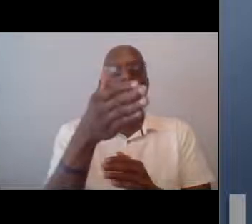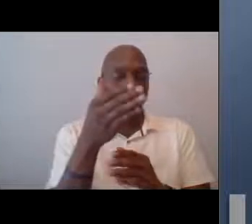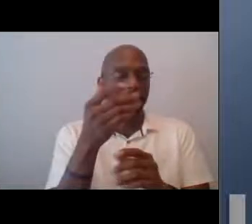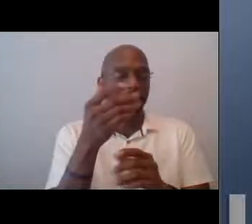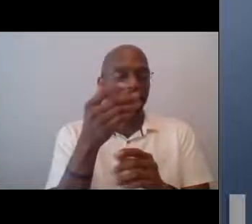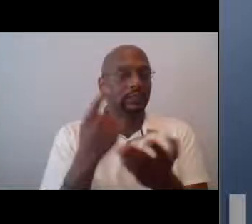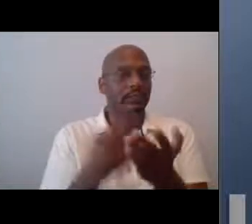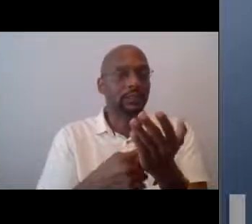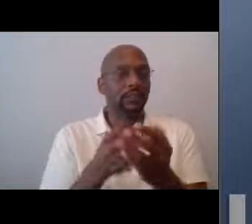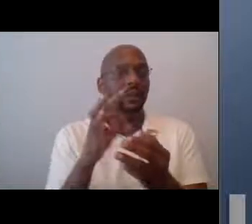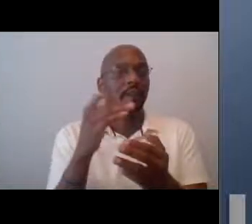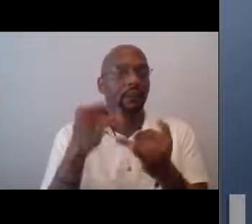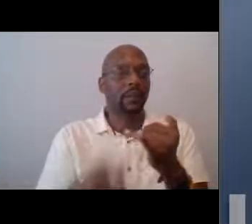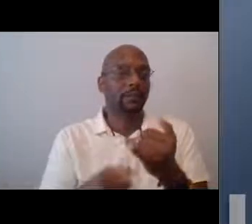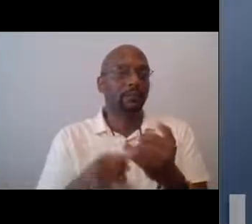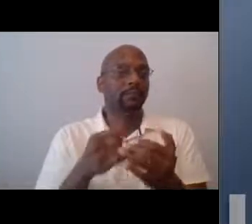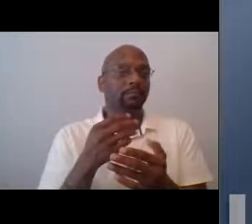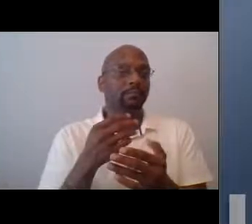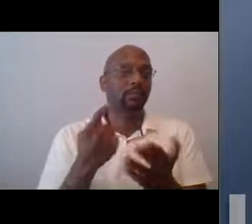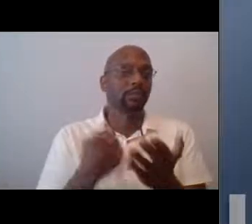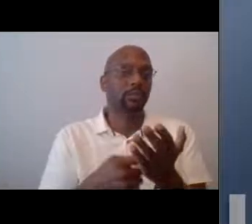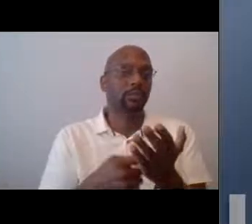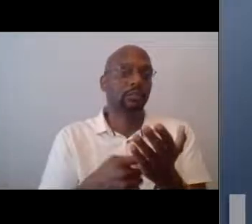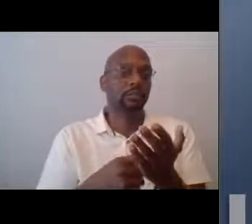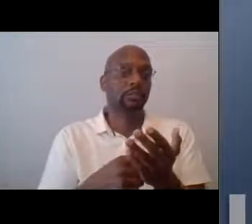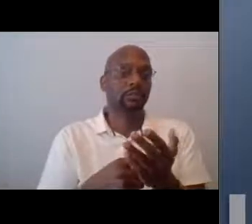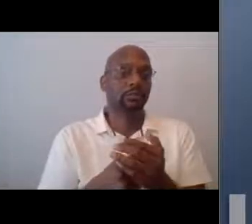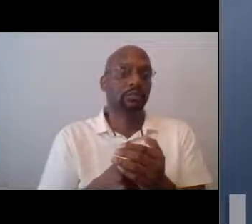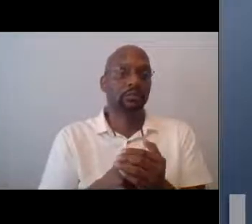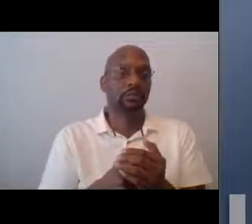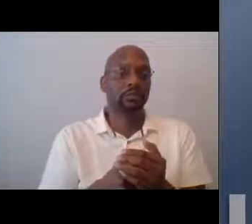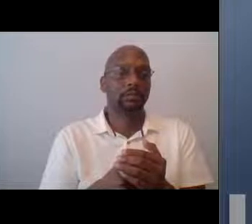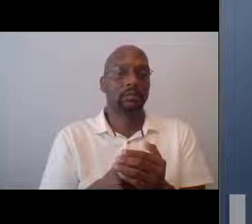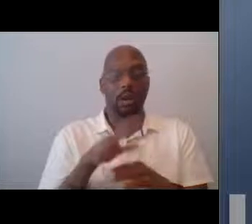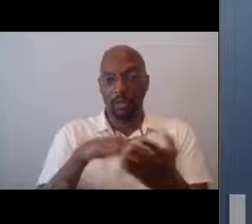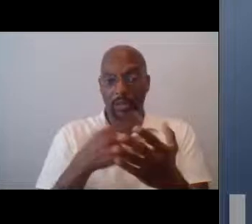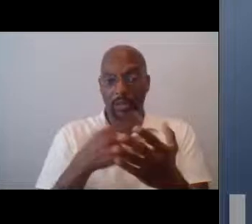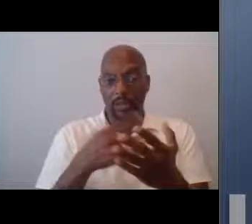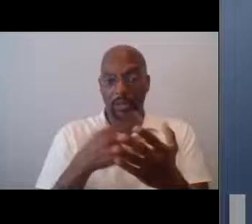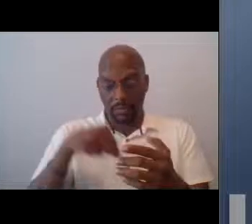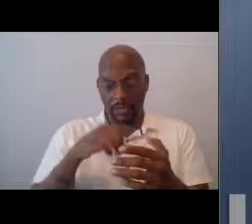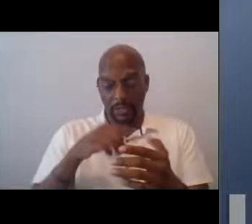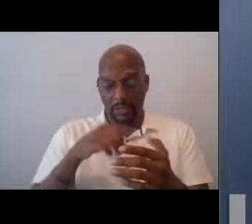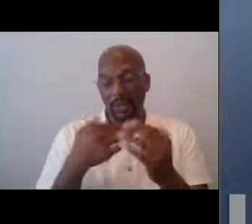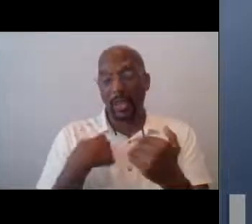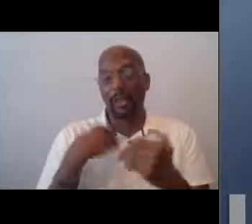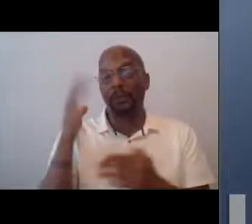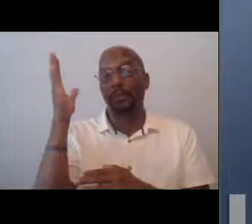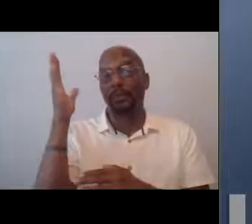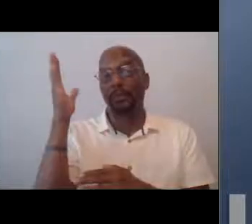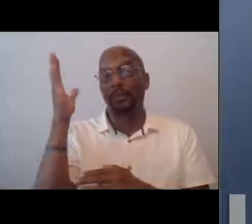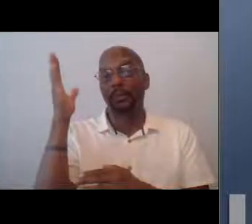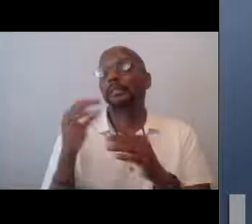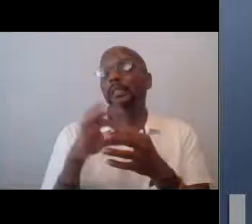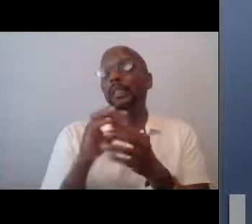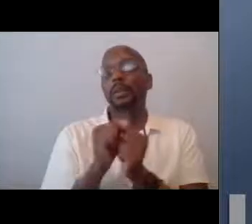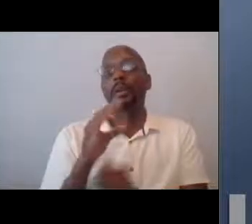final CSIS. Also on your agenda for this meeting is a presentation on the CAPTI Annual Progress